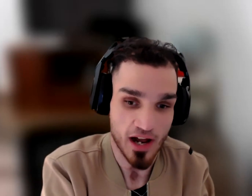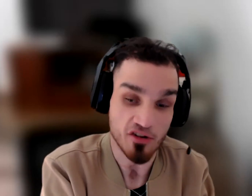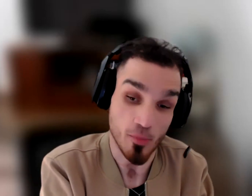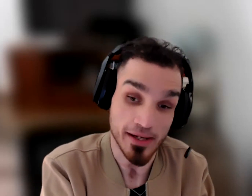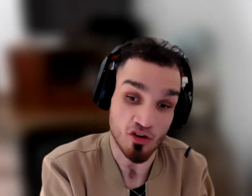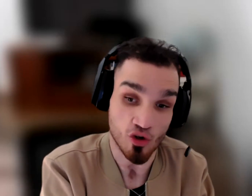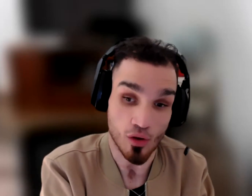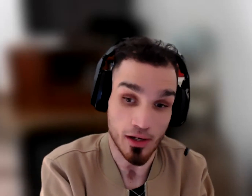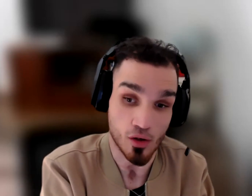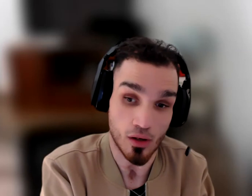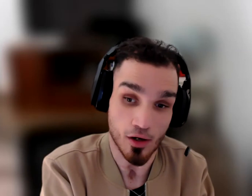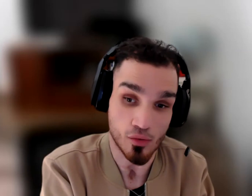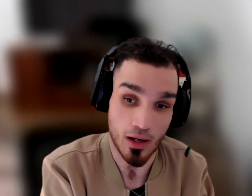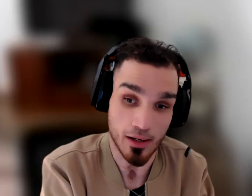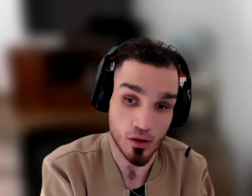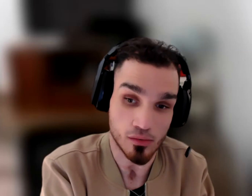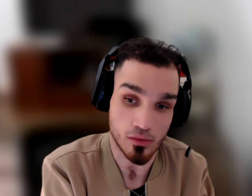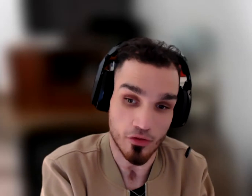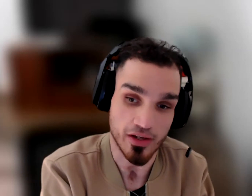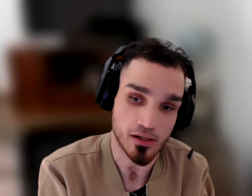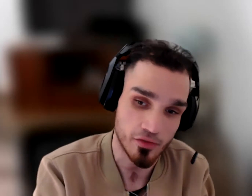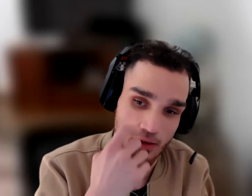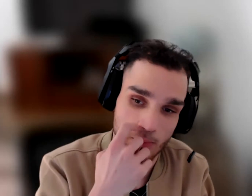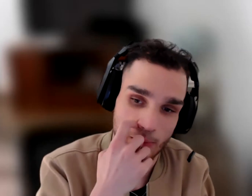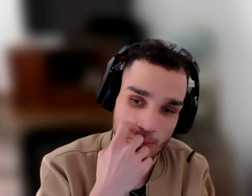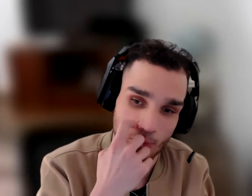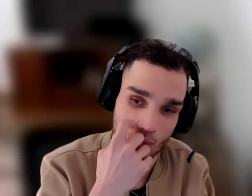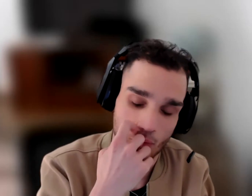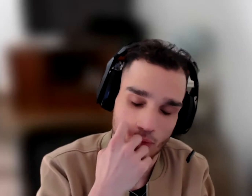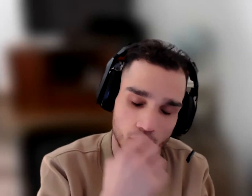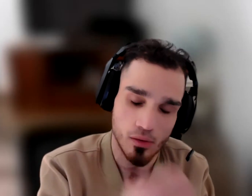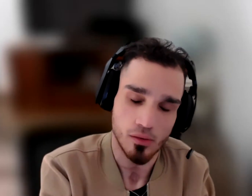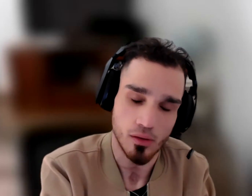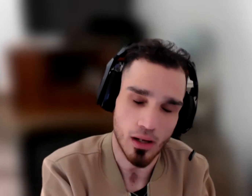make a change. It's a big issue. I don't think that people